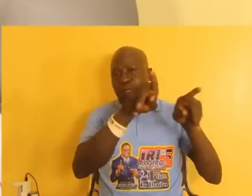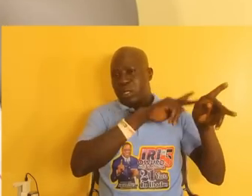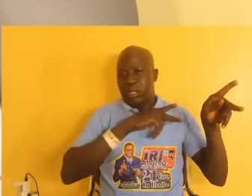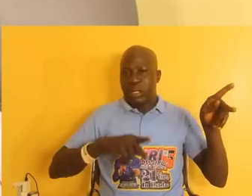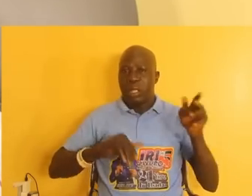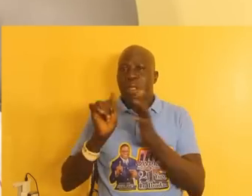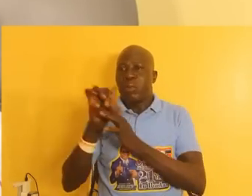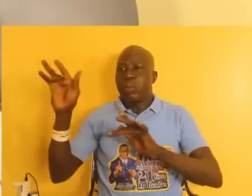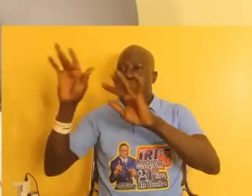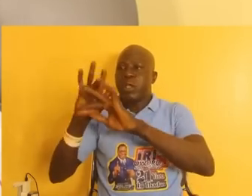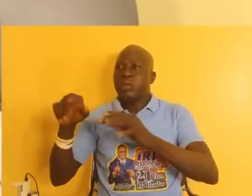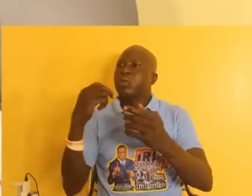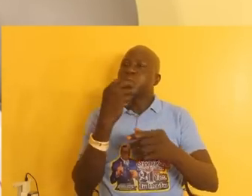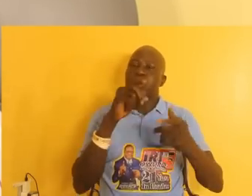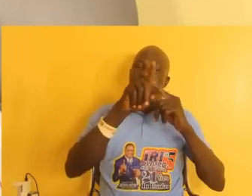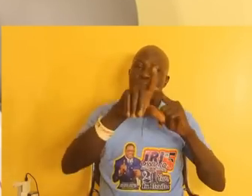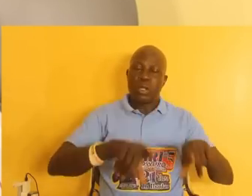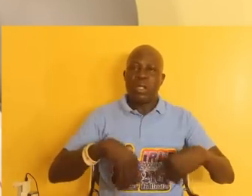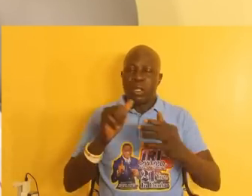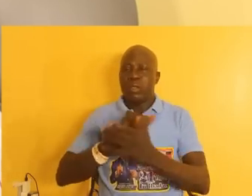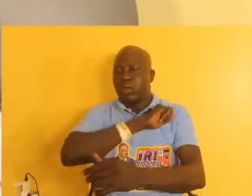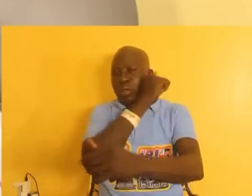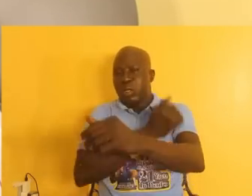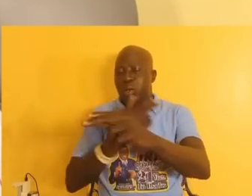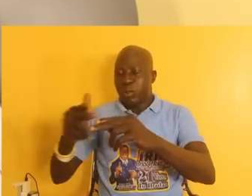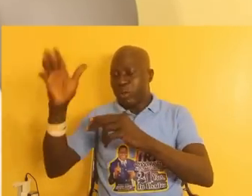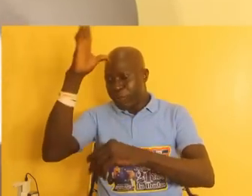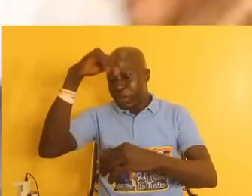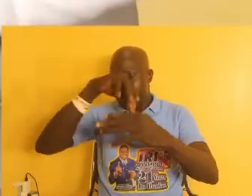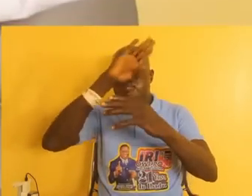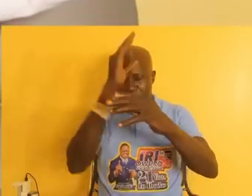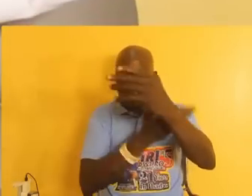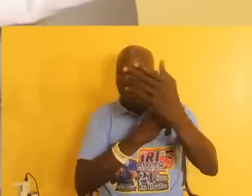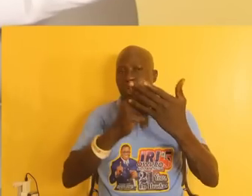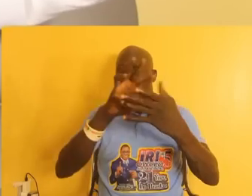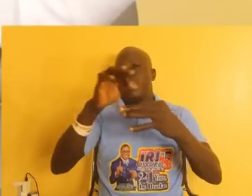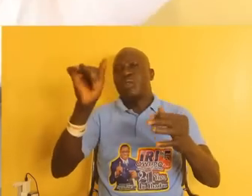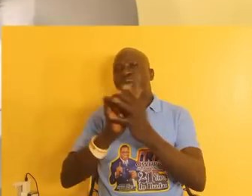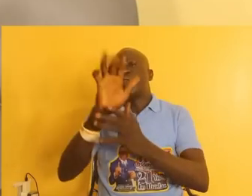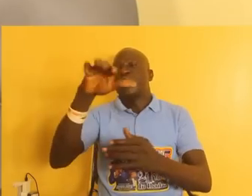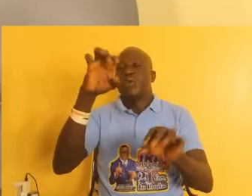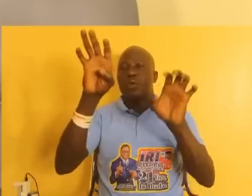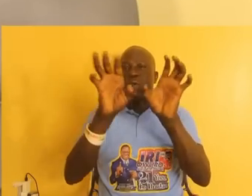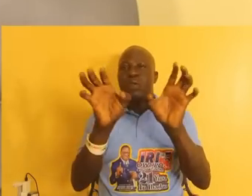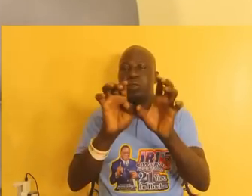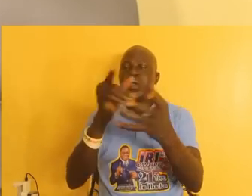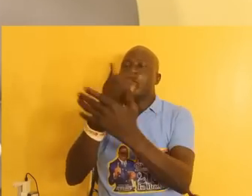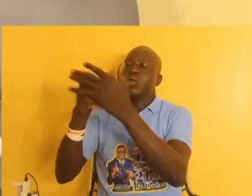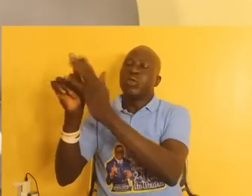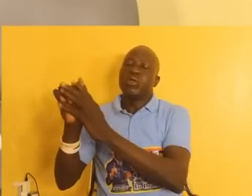as king. Master speaking your life. In the name of your Father, Son, and Holy Spirit. Your case is yes.